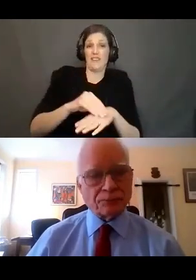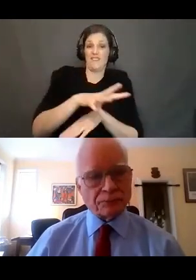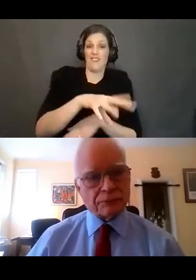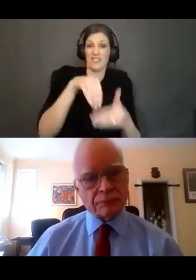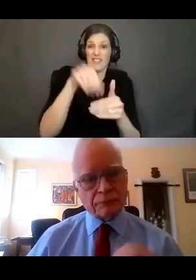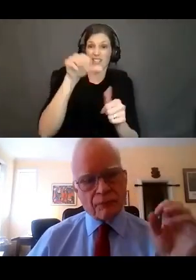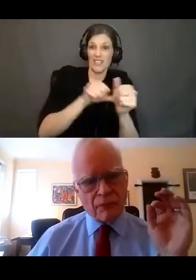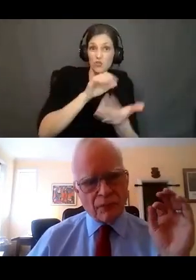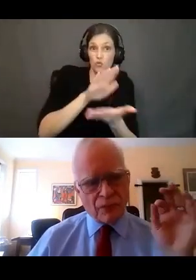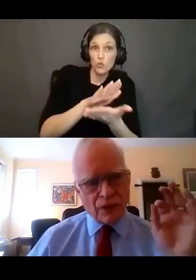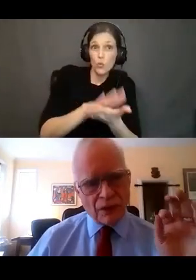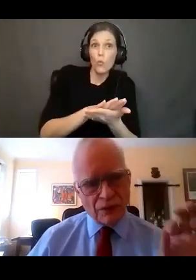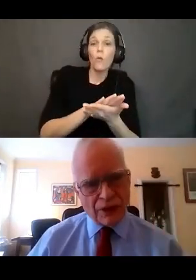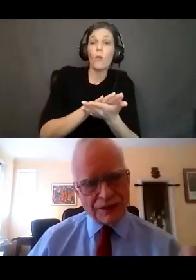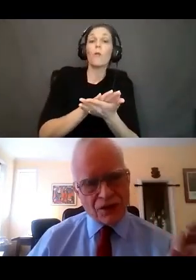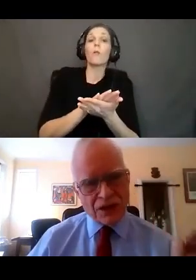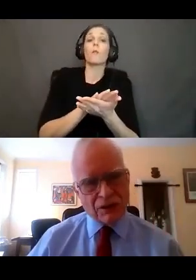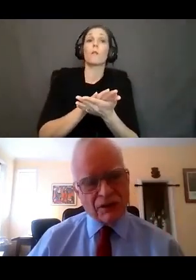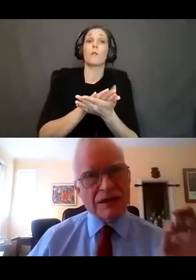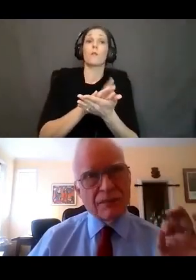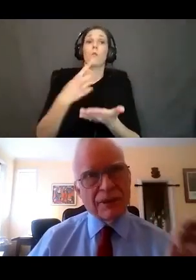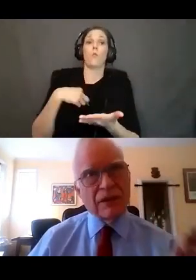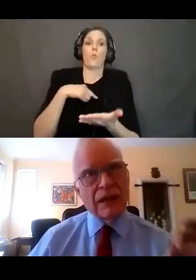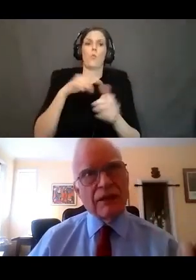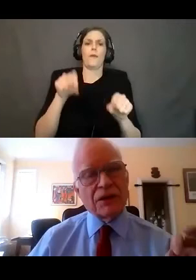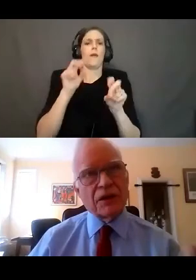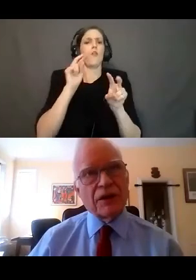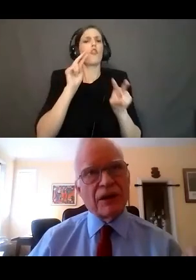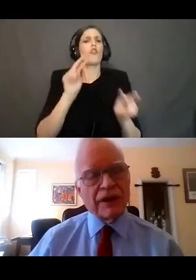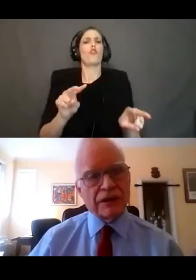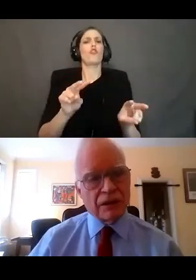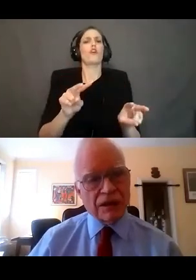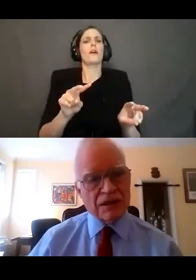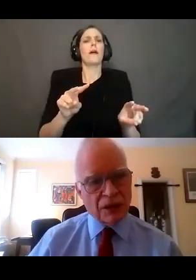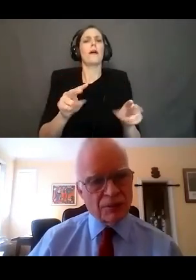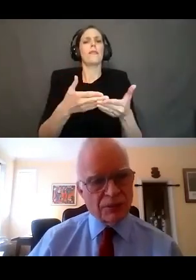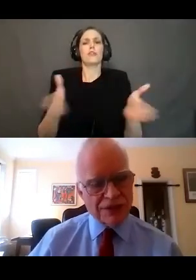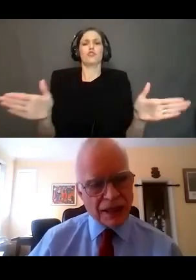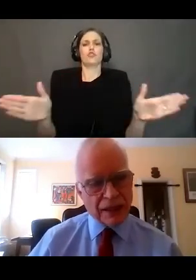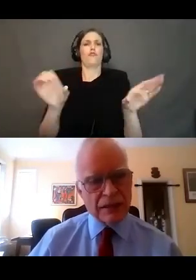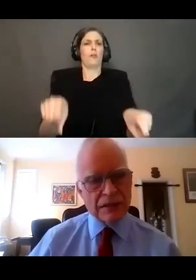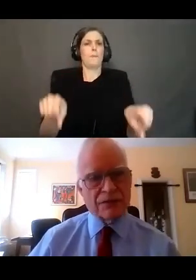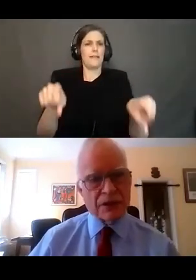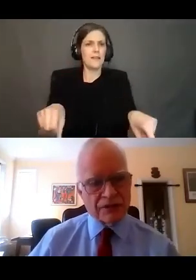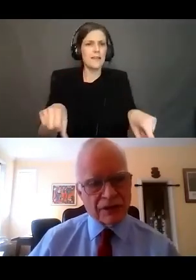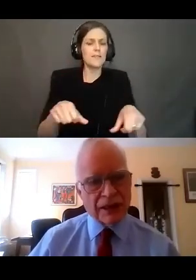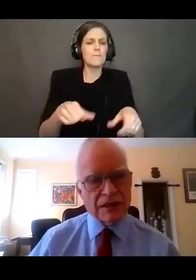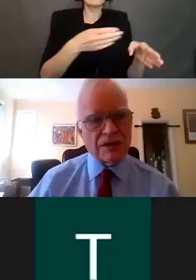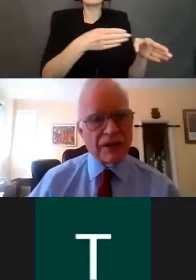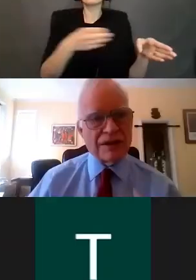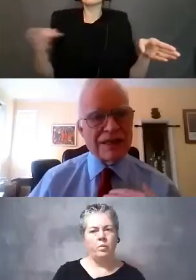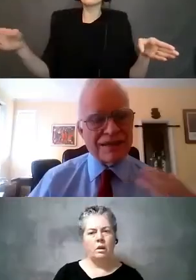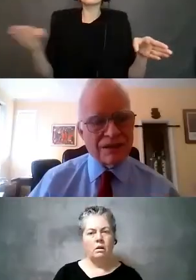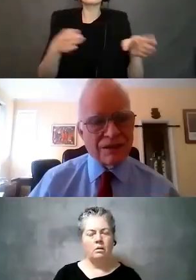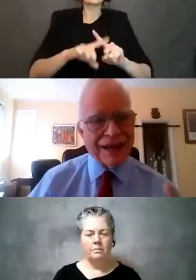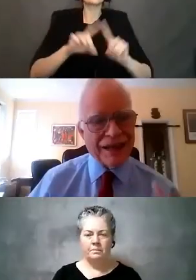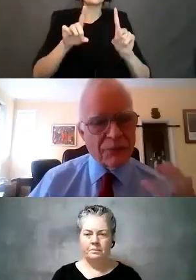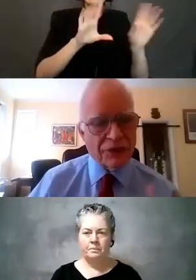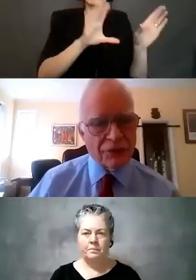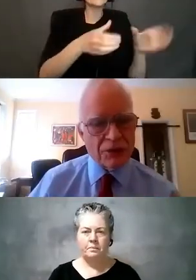actually look at the generalizability of the treatment effect across multiple settings for different kinds of kids.